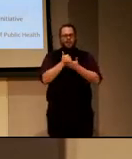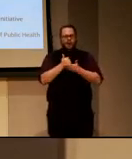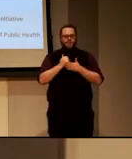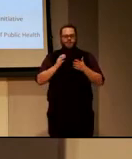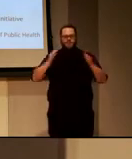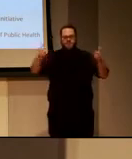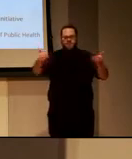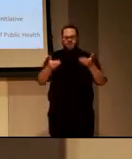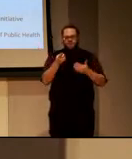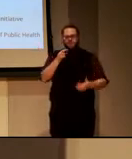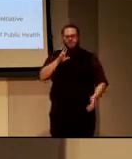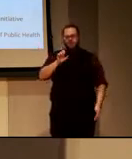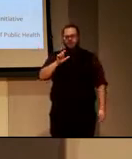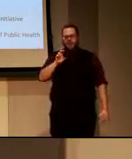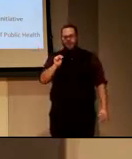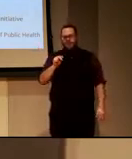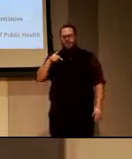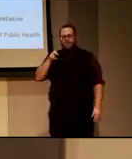Ellen Peters.